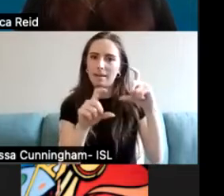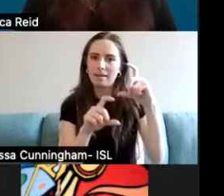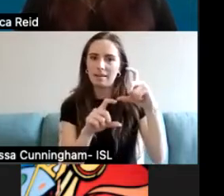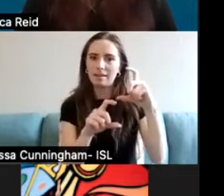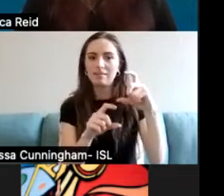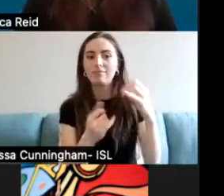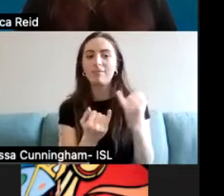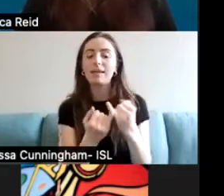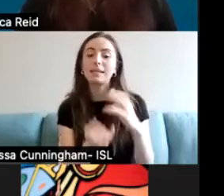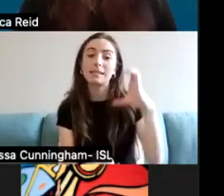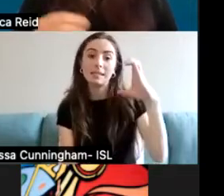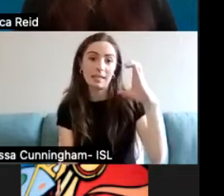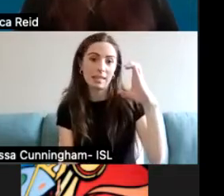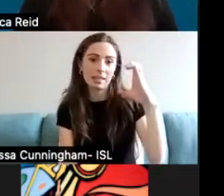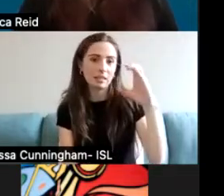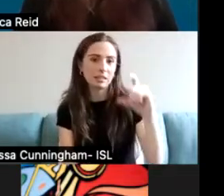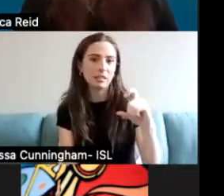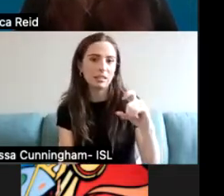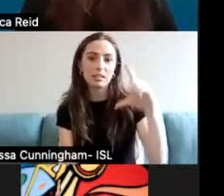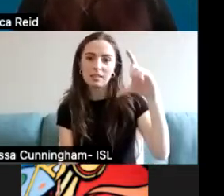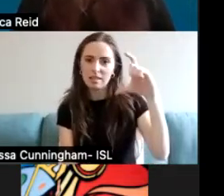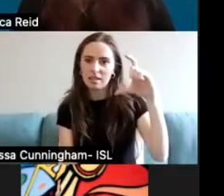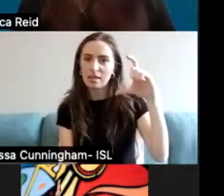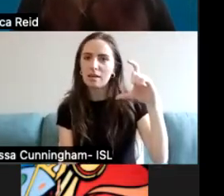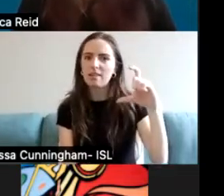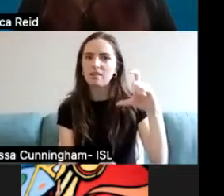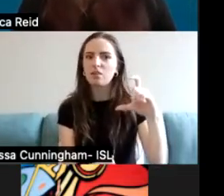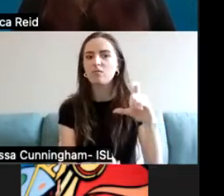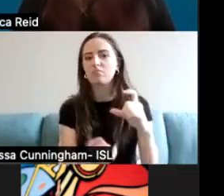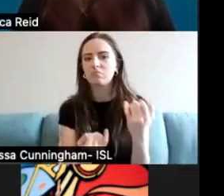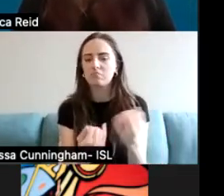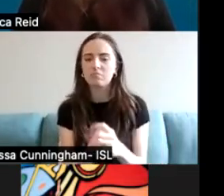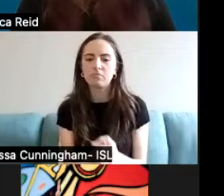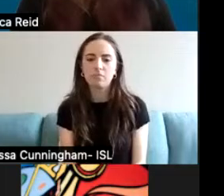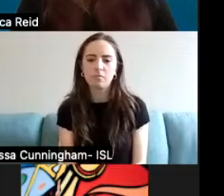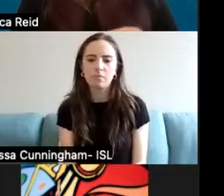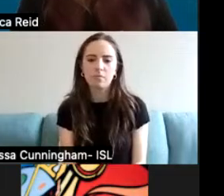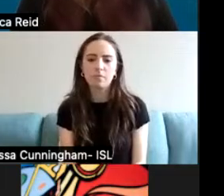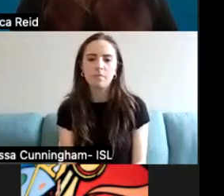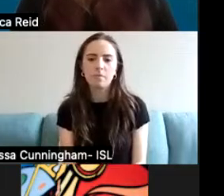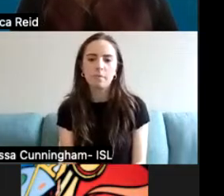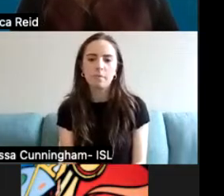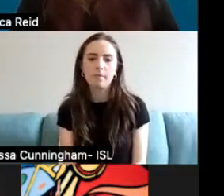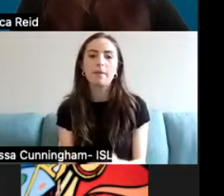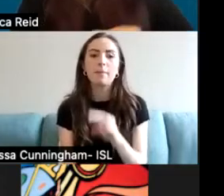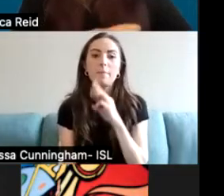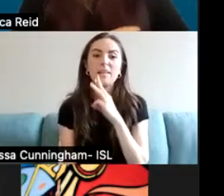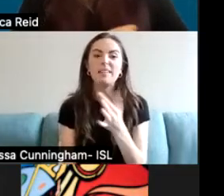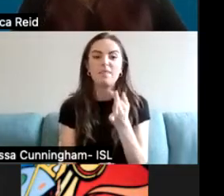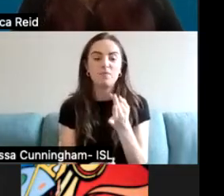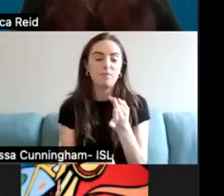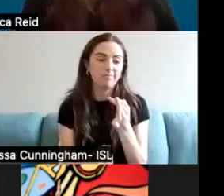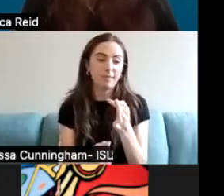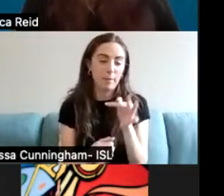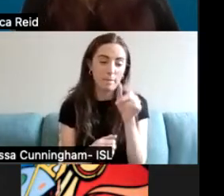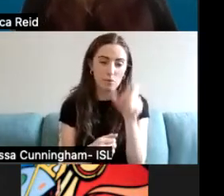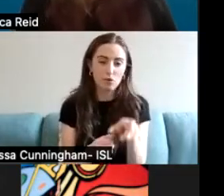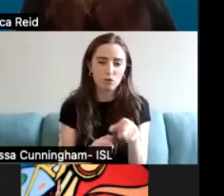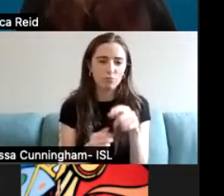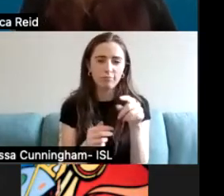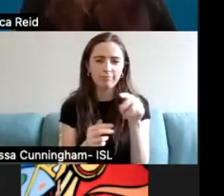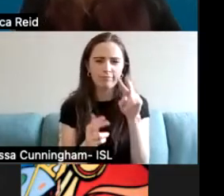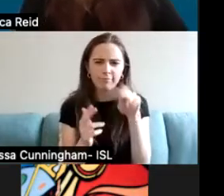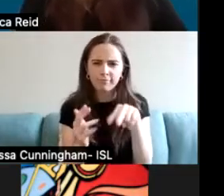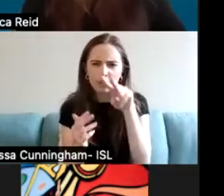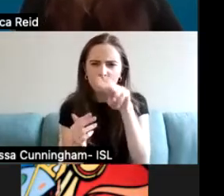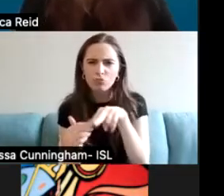is it also designates the individual words for someone using a screen reader, rather than giving them an incomprehensible string